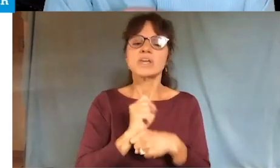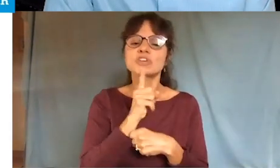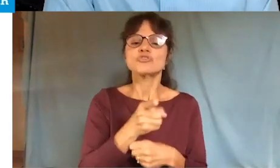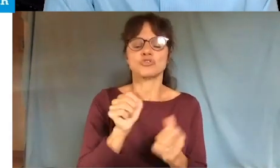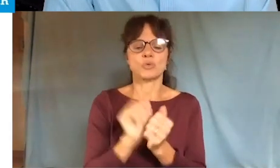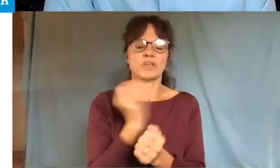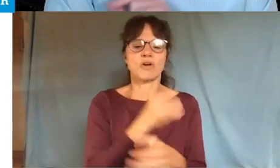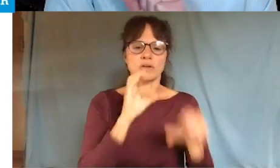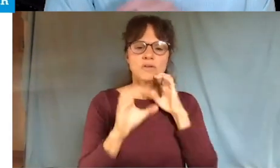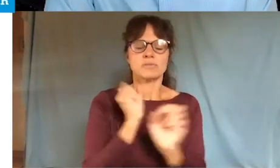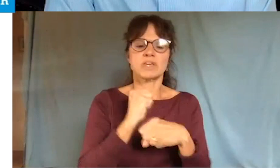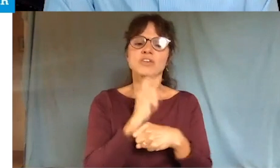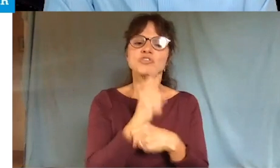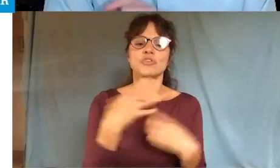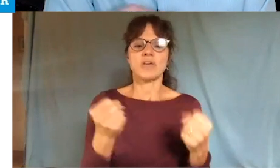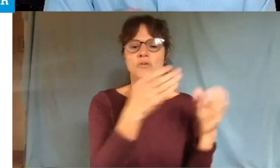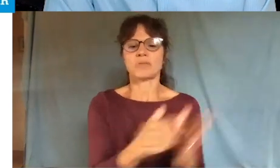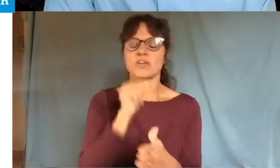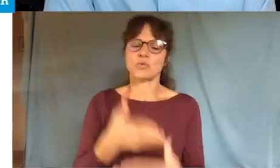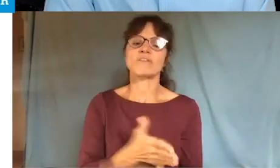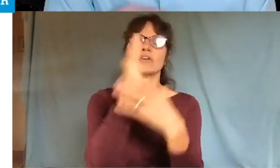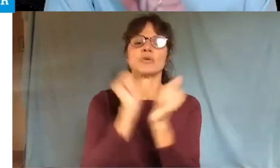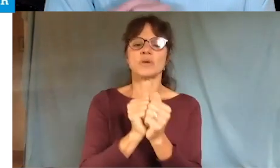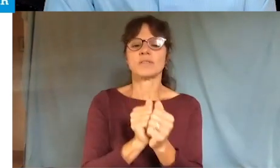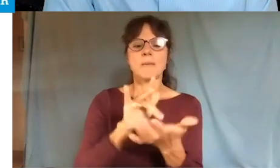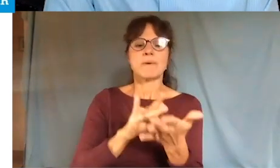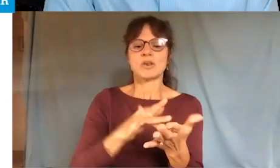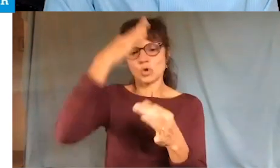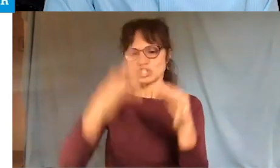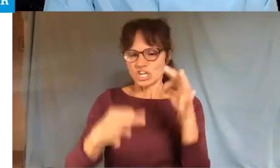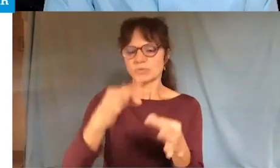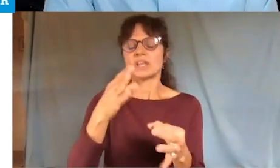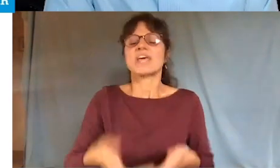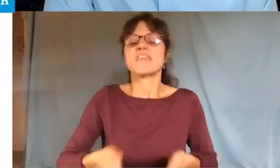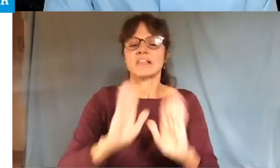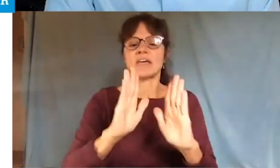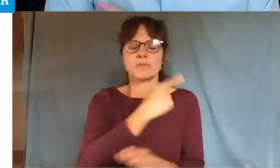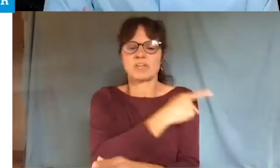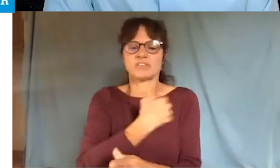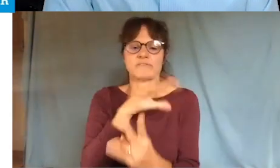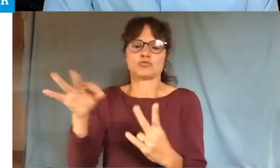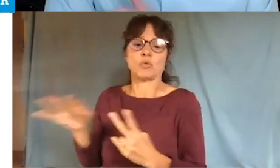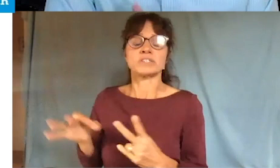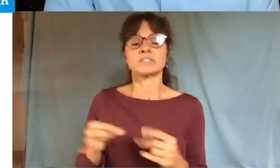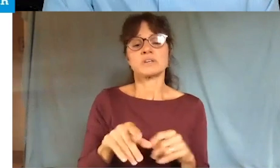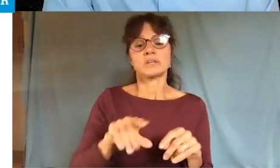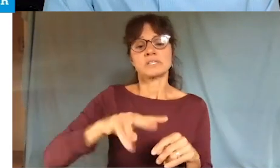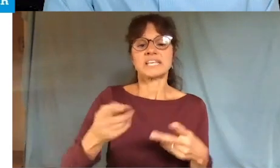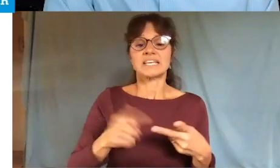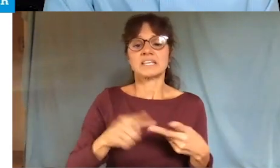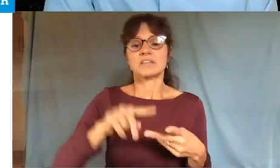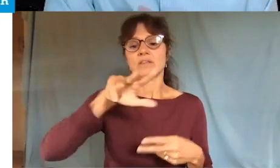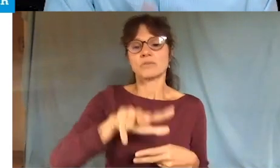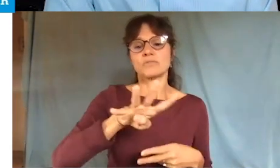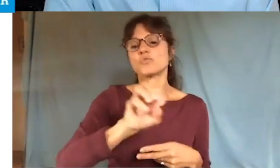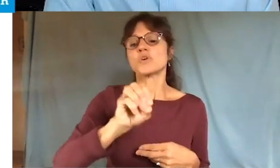these health plan decisions do not interfere with medical judgment and they do allow patient choice. Secondly, the 340B